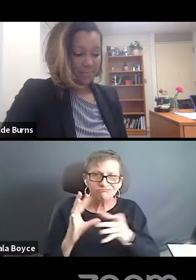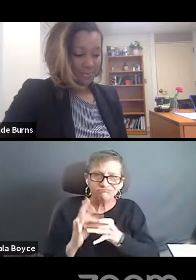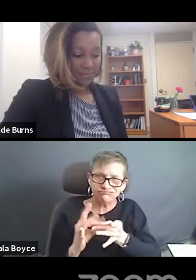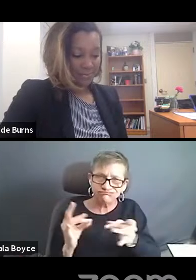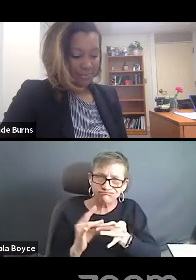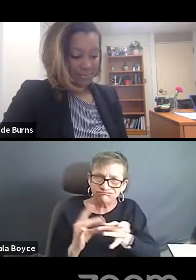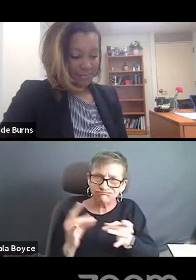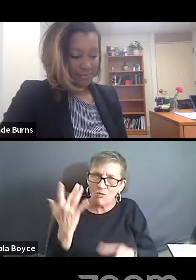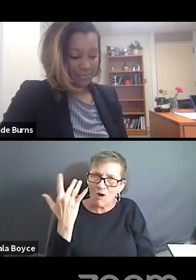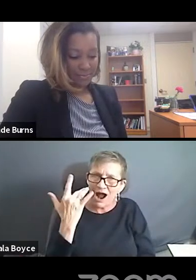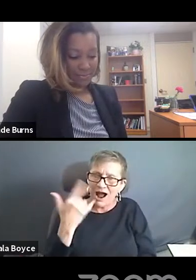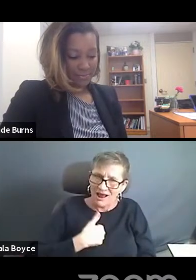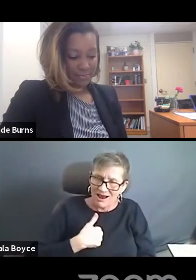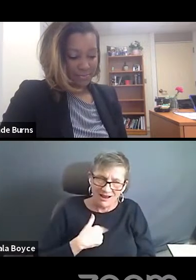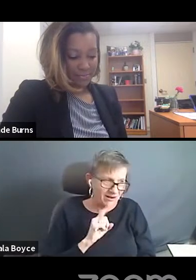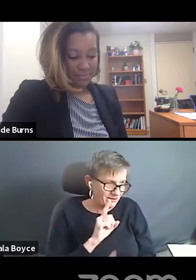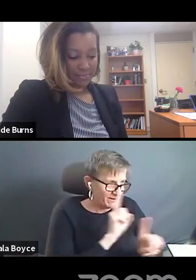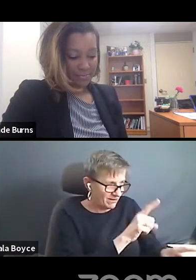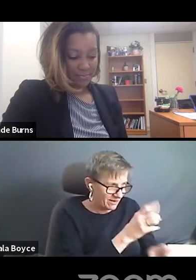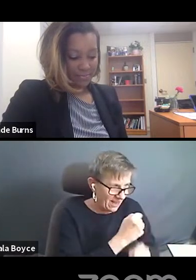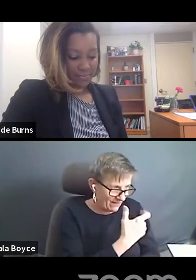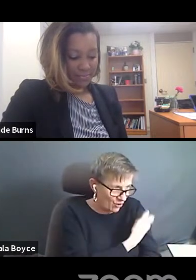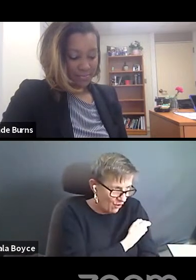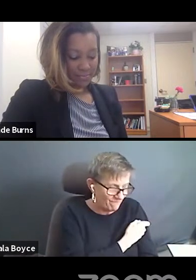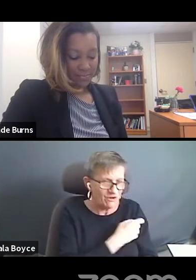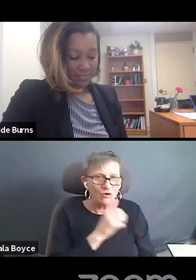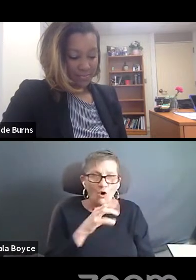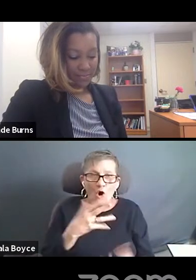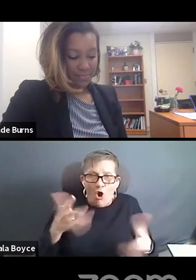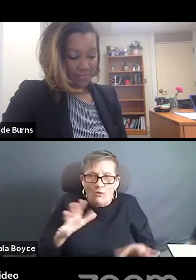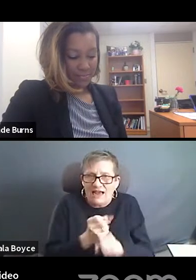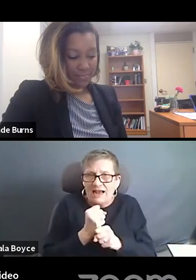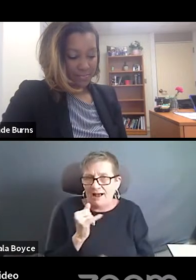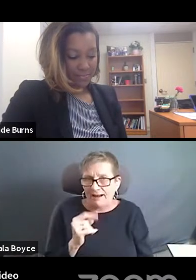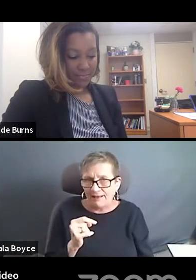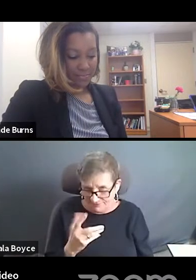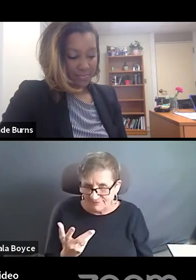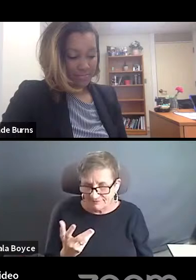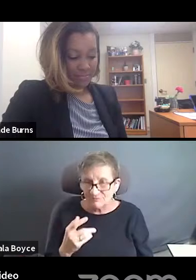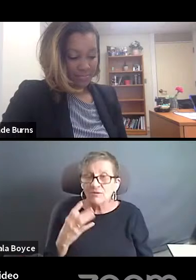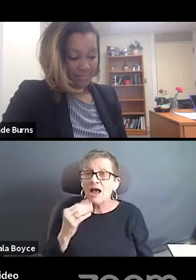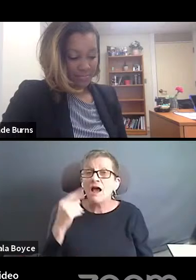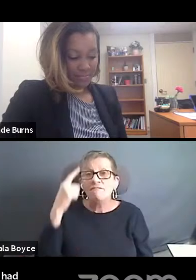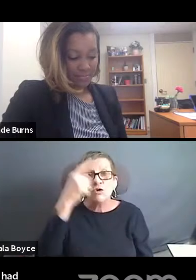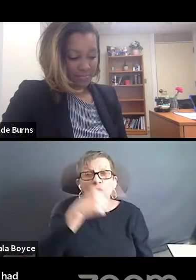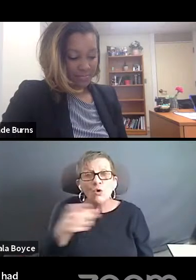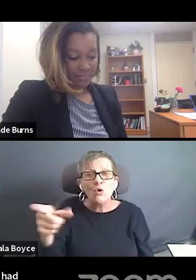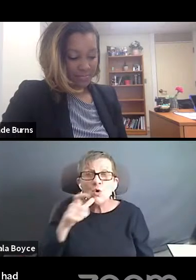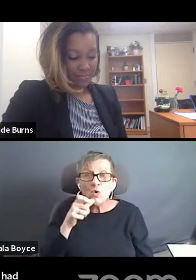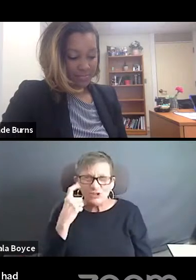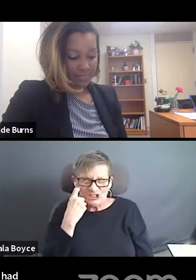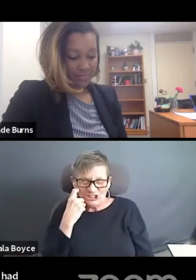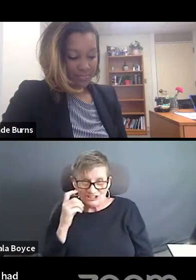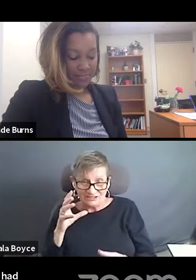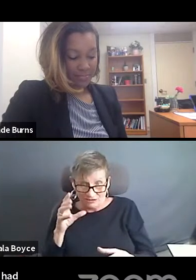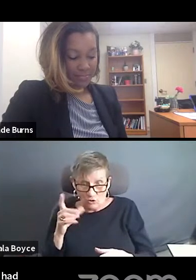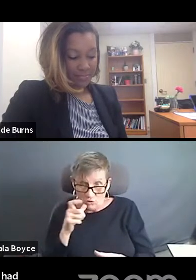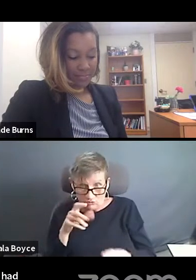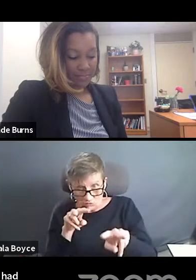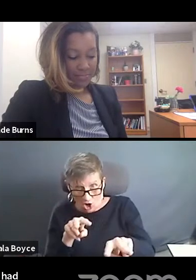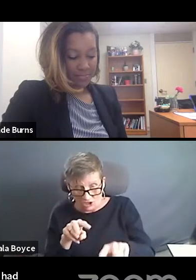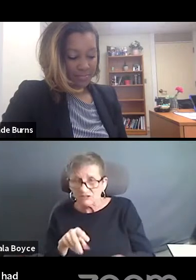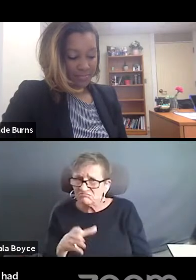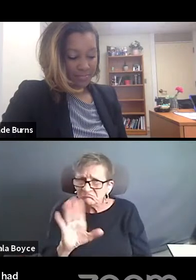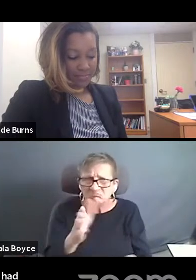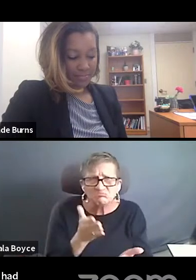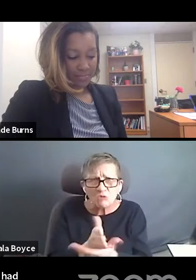had already taken the COVID-19 vaccine. So, and I want to say that for those of you that might be tuning in, it is okay to be